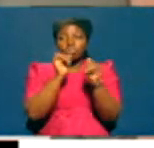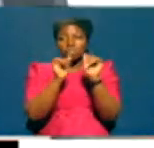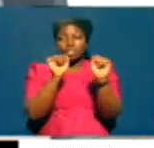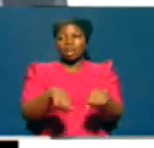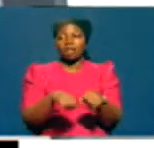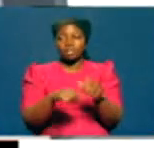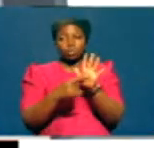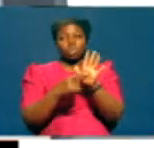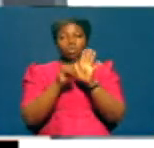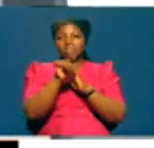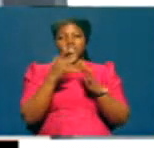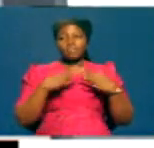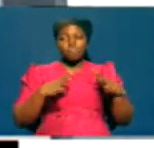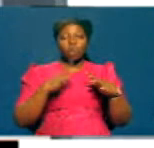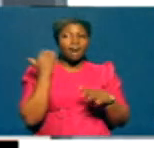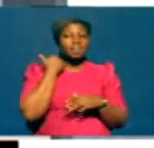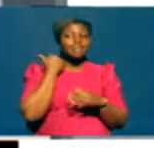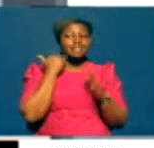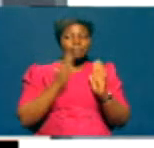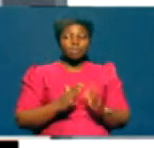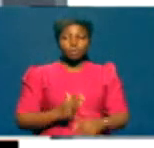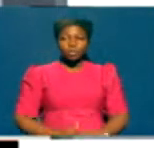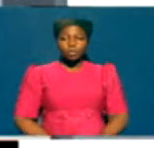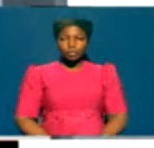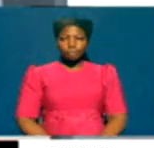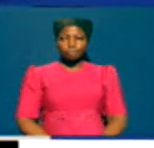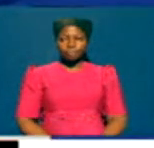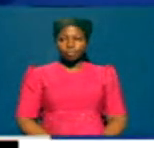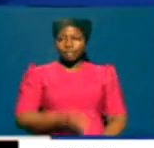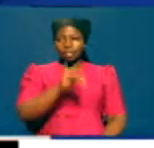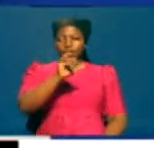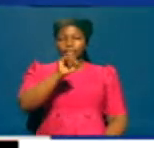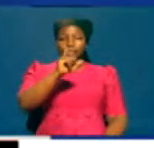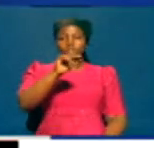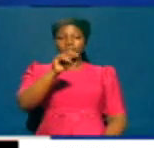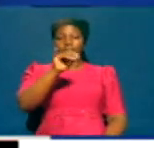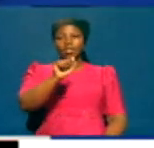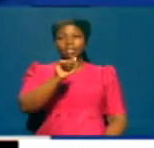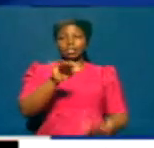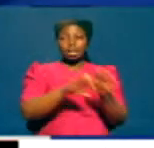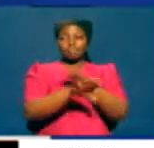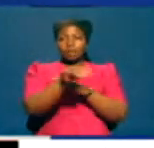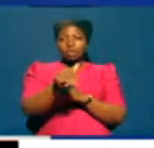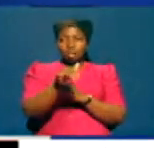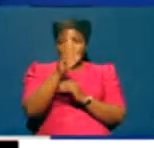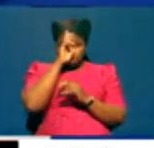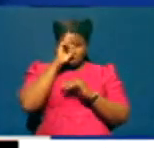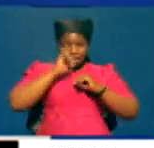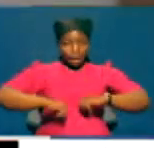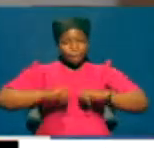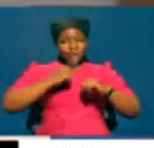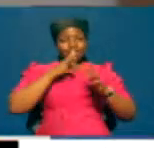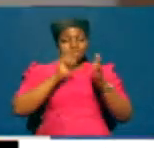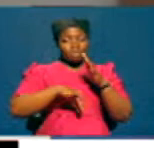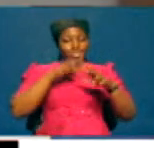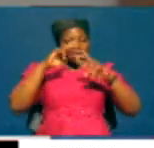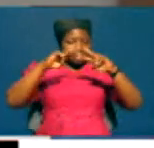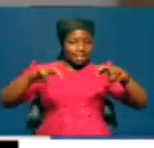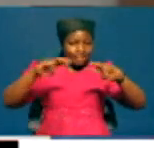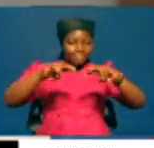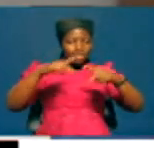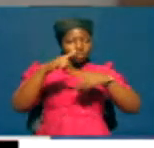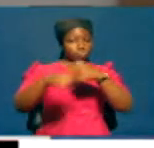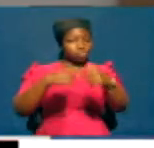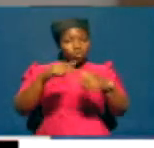walikuwa wahalifu. A senior sub-county police commander, Charles Chepkonga, says investigations are underway but